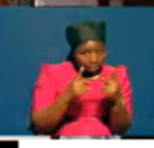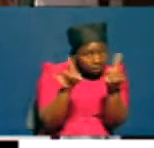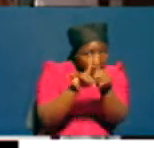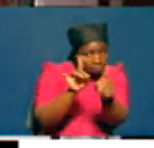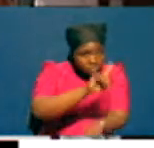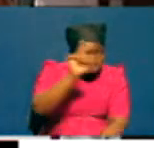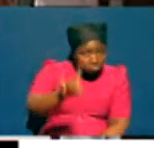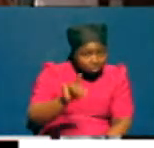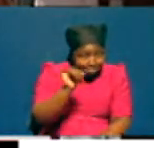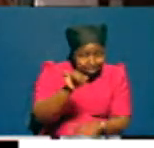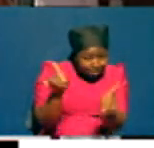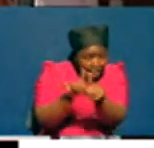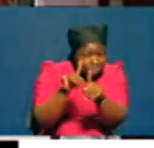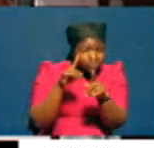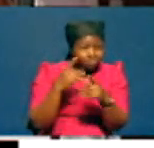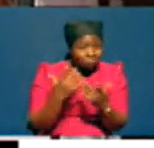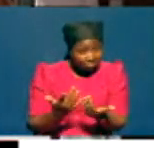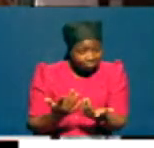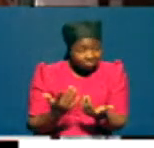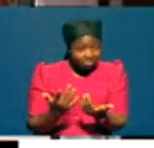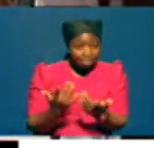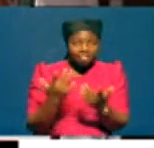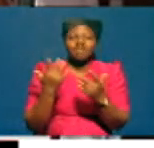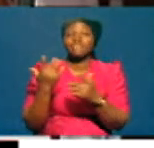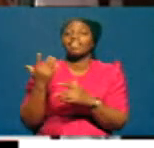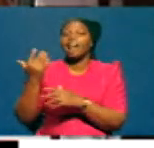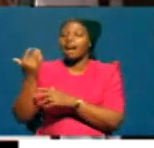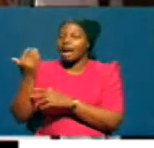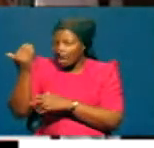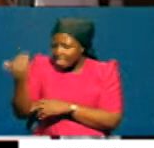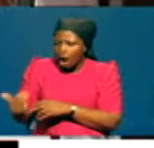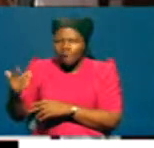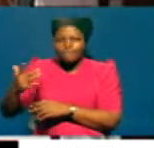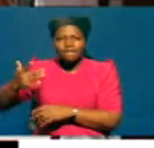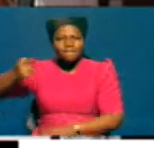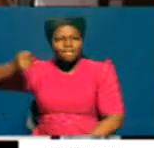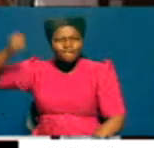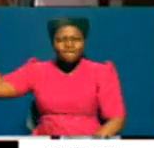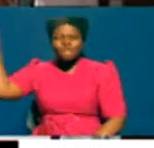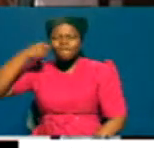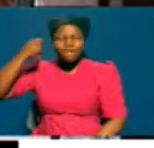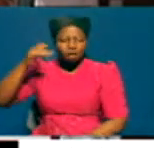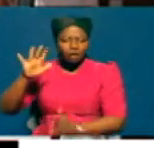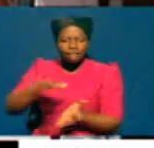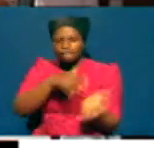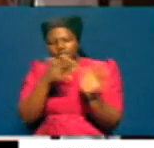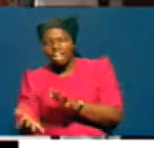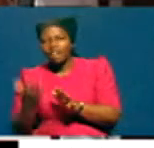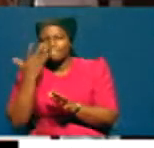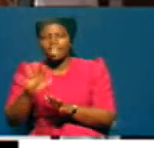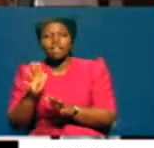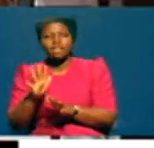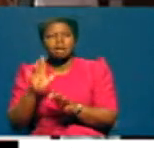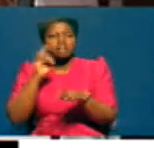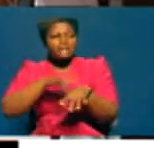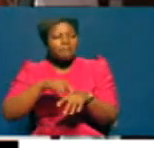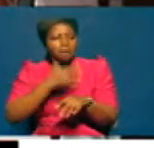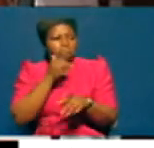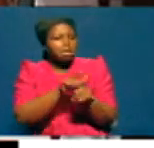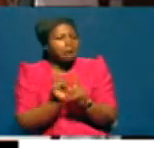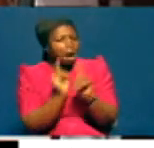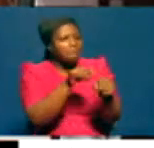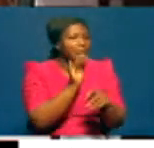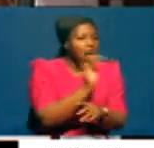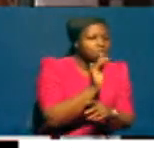Eyo niyo? Mwana akalingwa na nzimpo, akagwanze. Murwangira kili kumuli, lika mwana ka uno